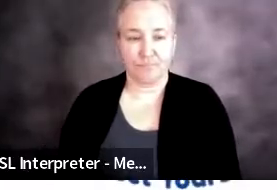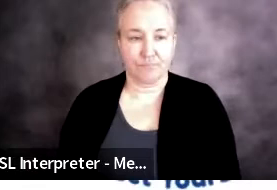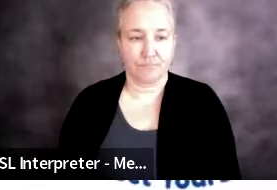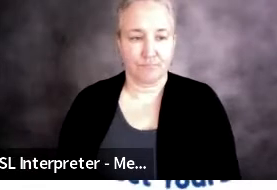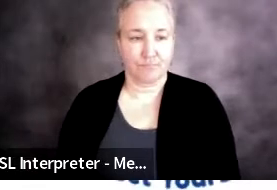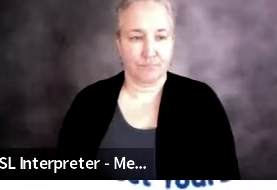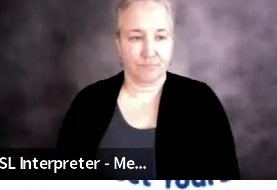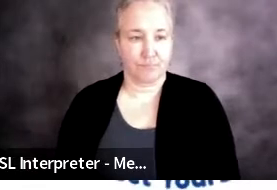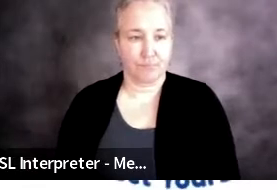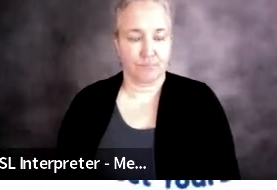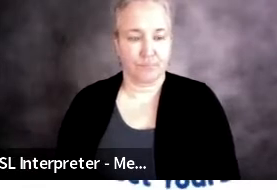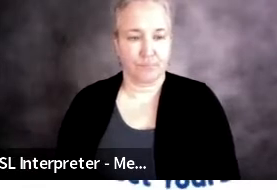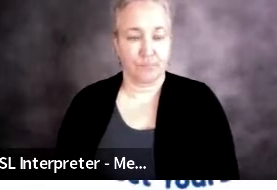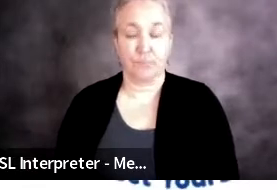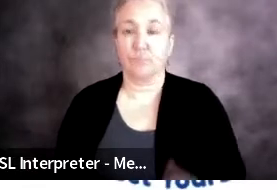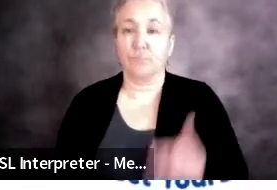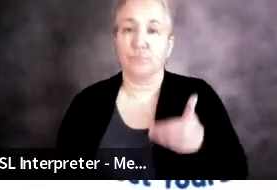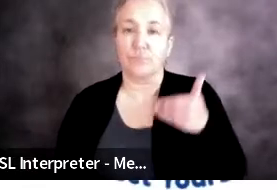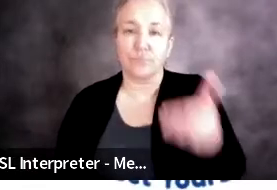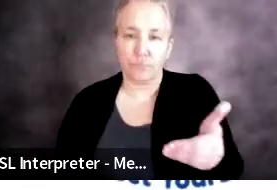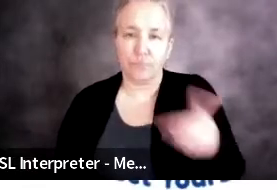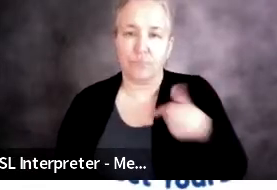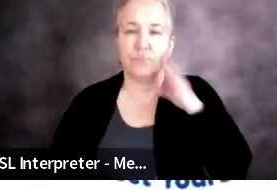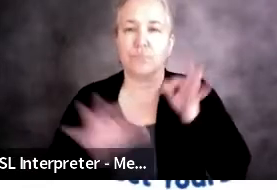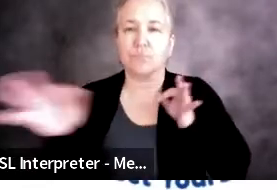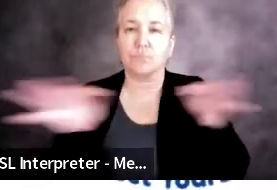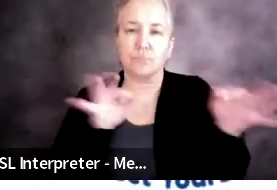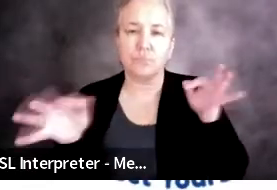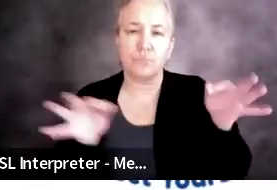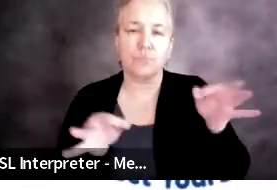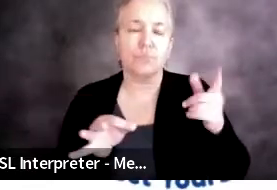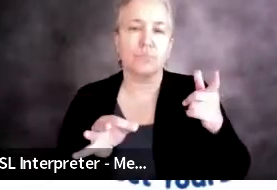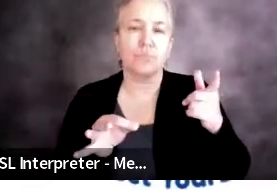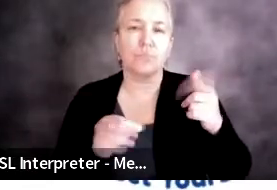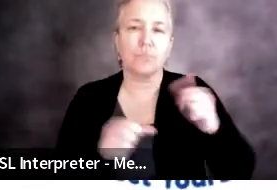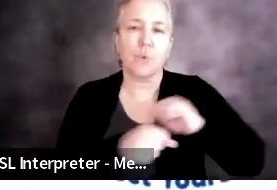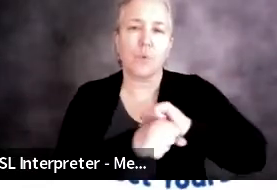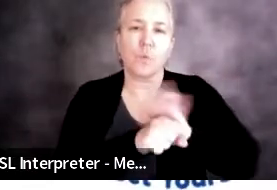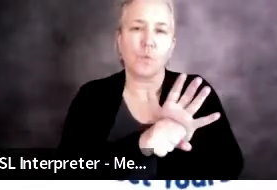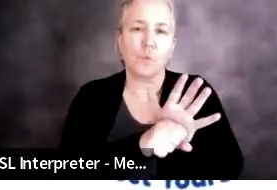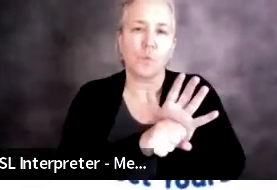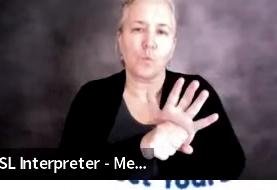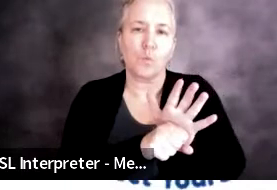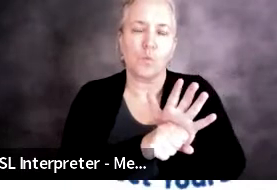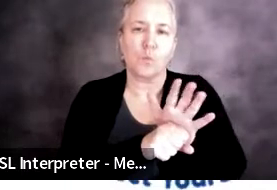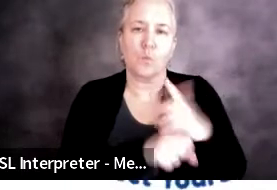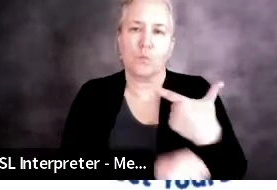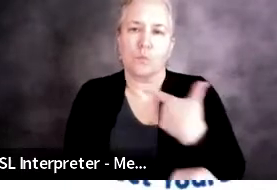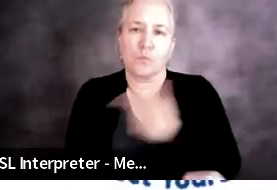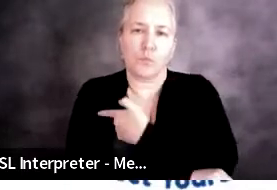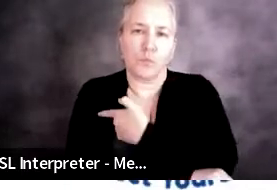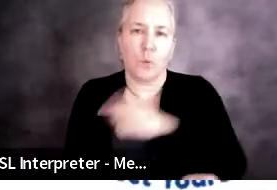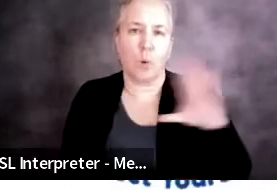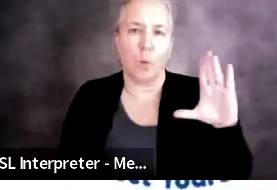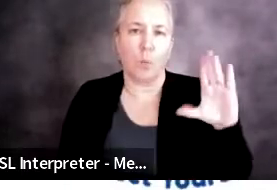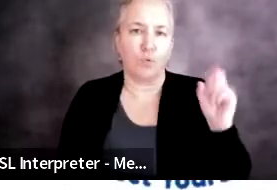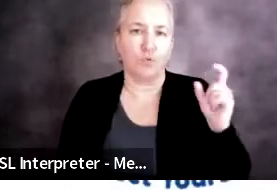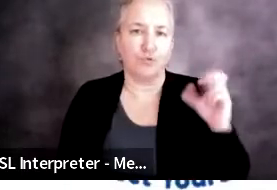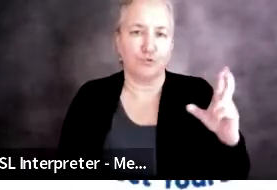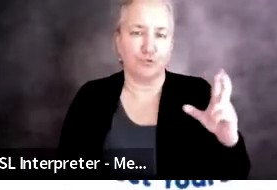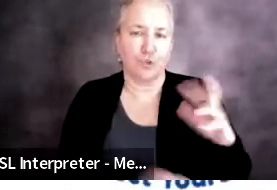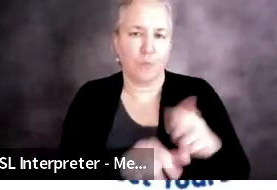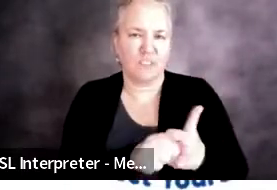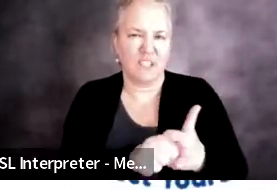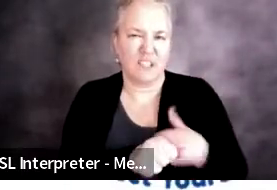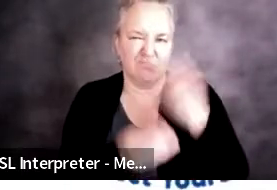The next slide, I'm going to talk about the updated COVID vaccine booster, the updated booster. And this